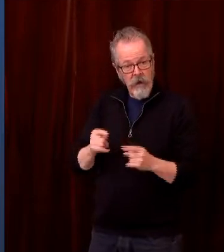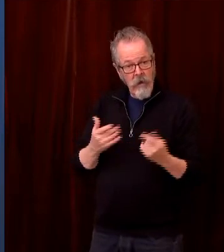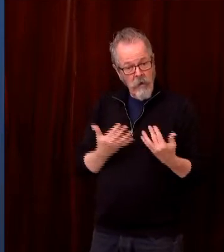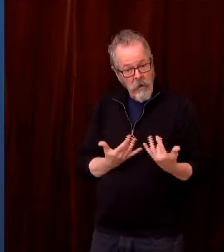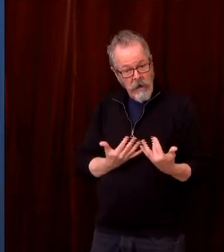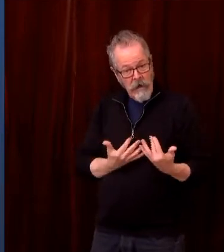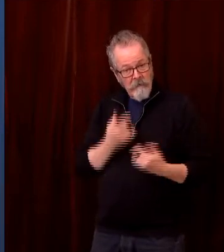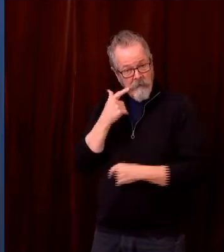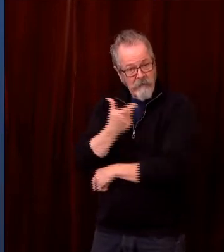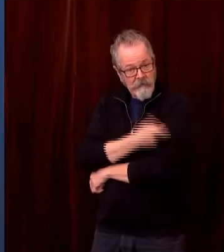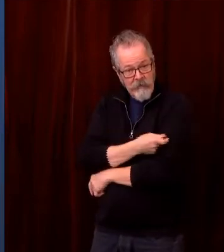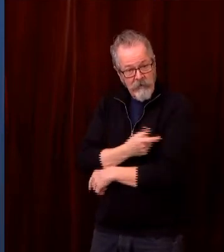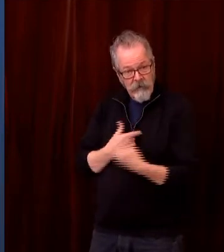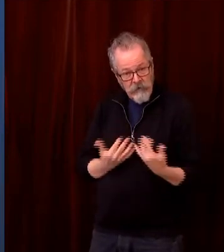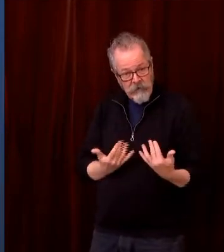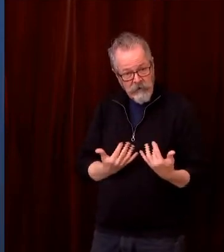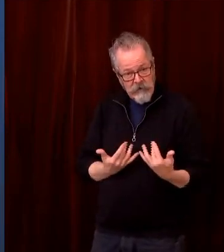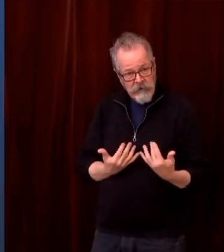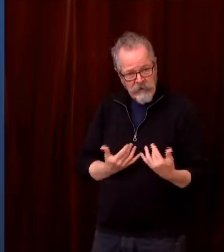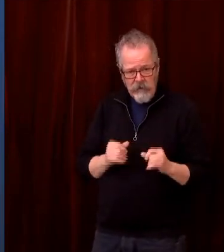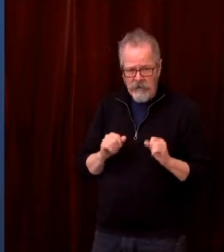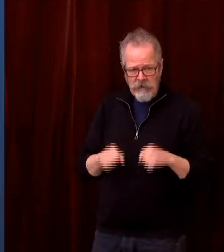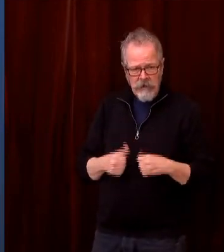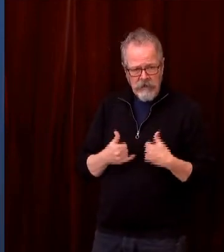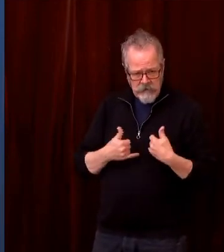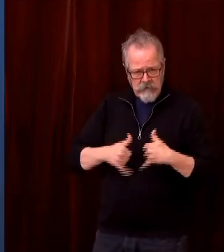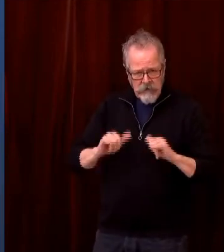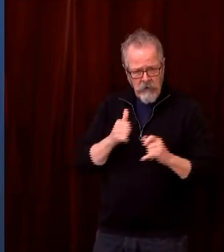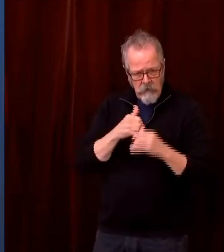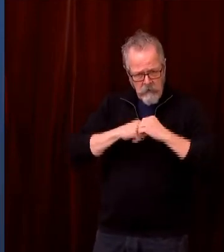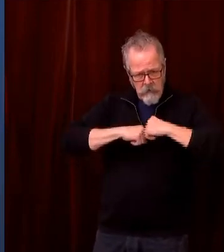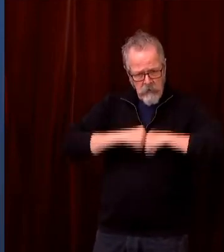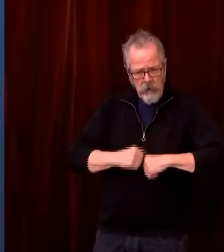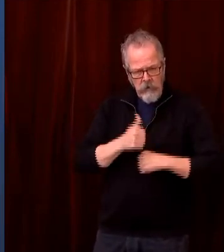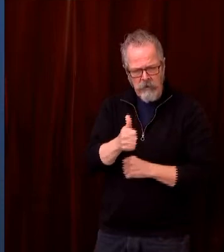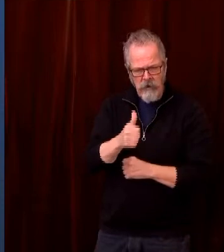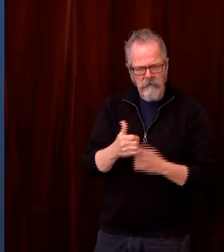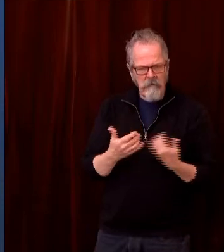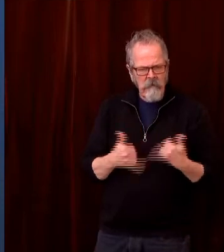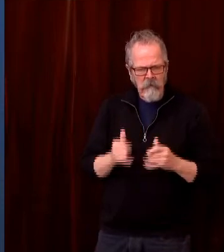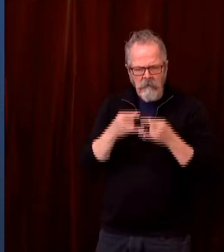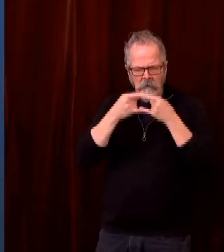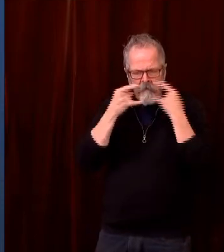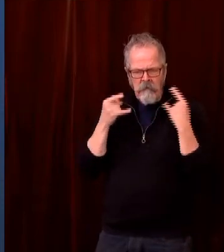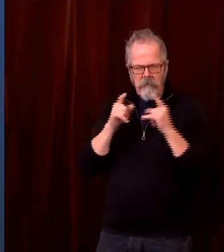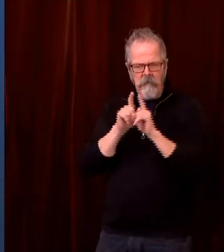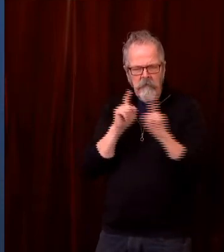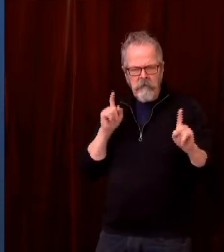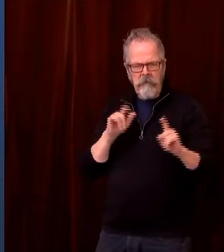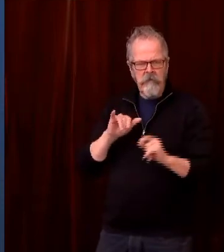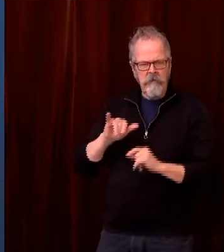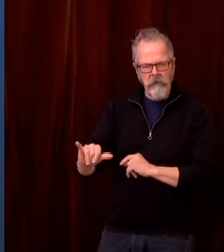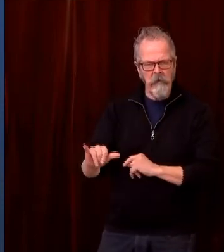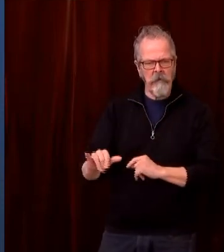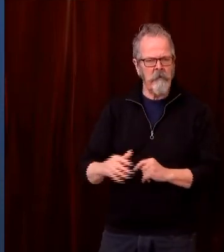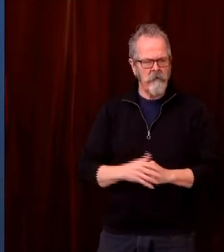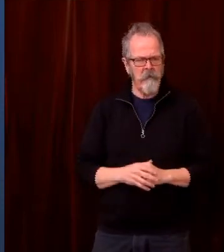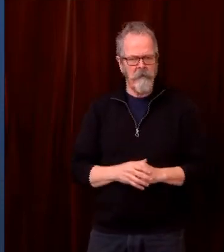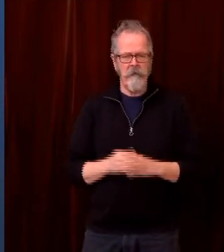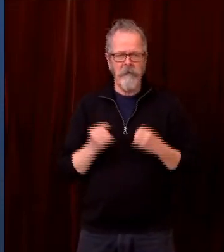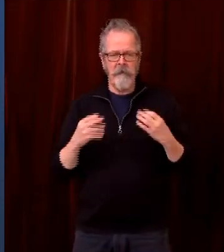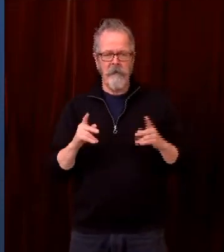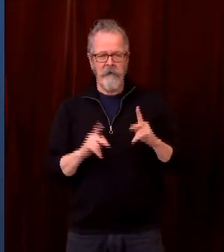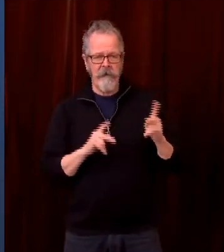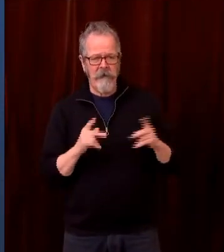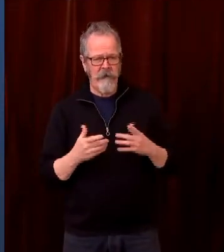There would be a tendency now that the vaccine is near or here for many people to let up our guard, to reduce our mask usage,